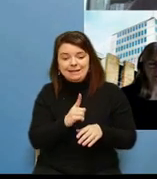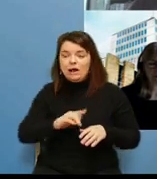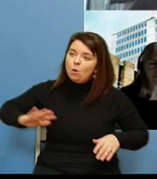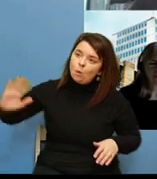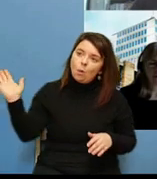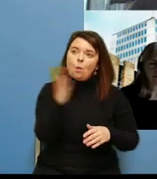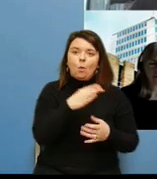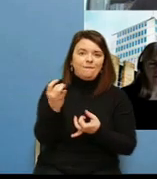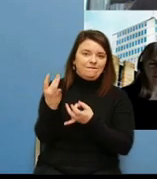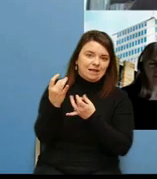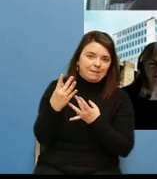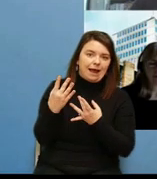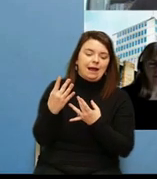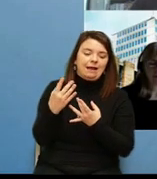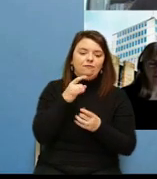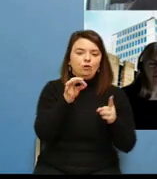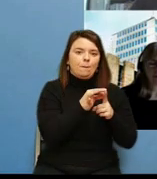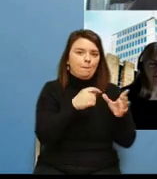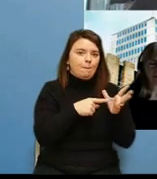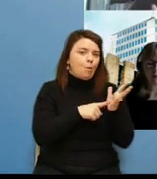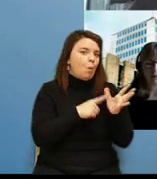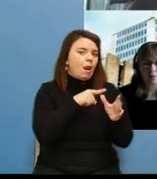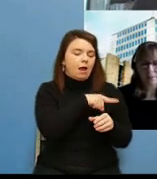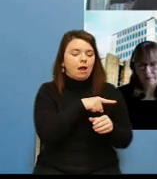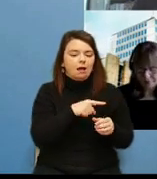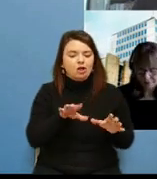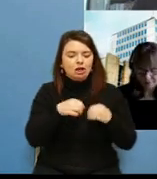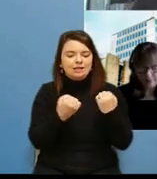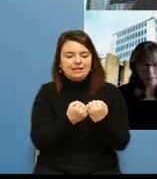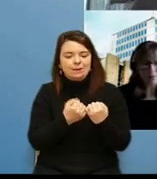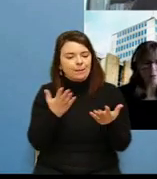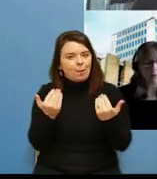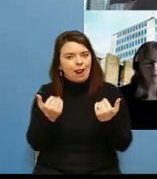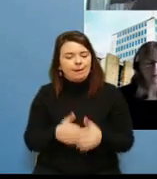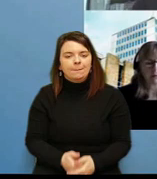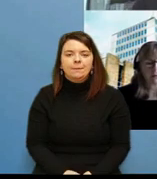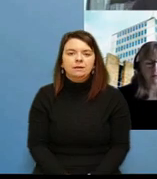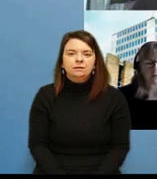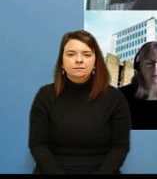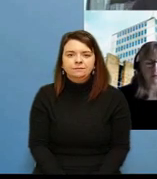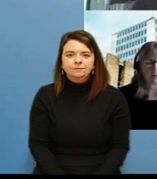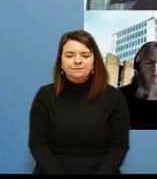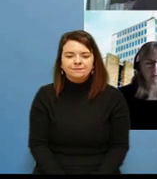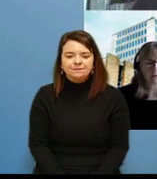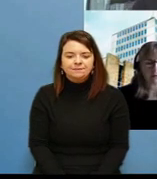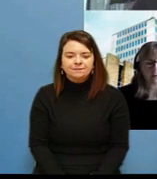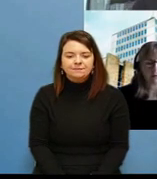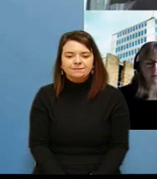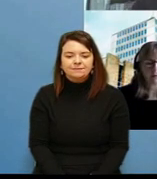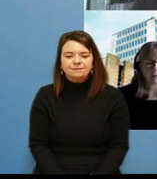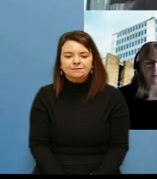and I just say, all feedback through Paula and a very competent team will be very welcomely